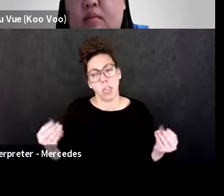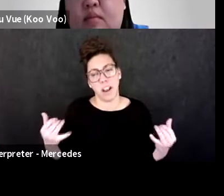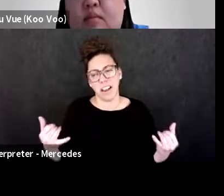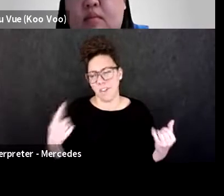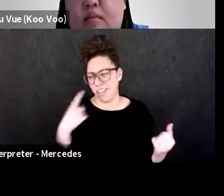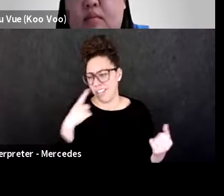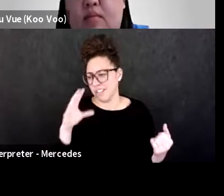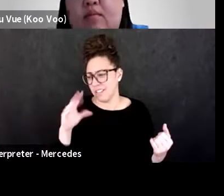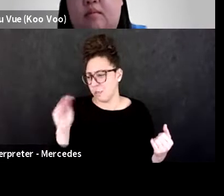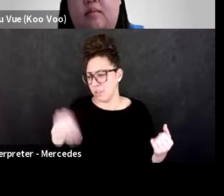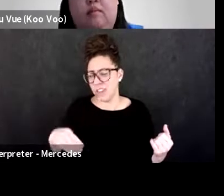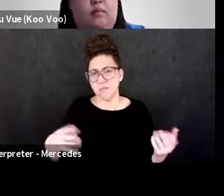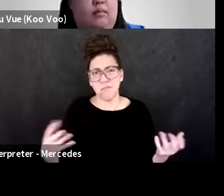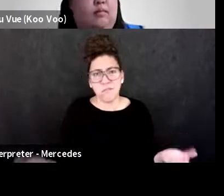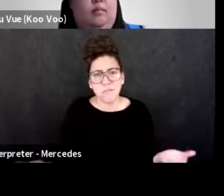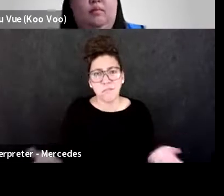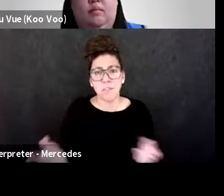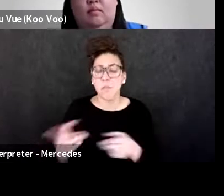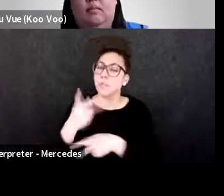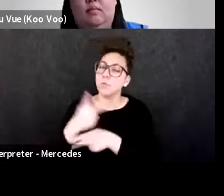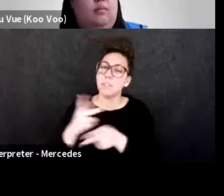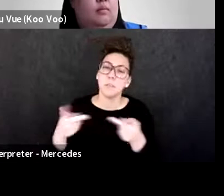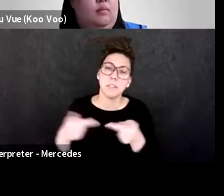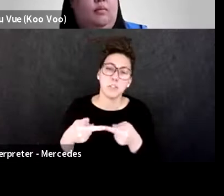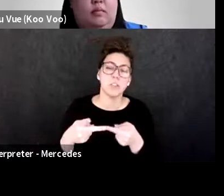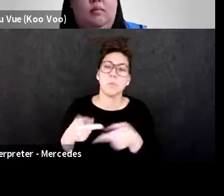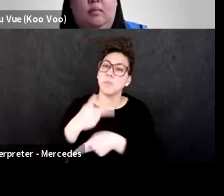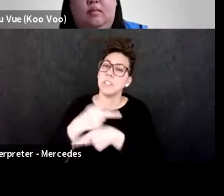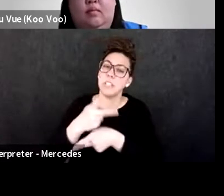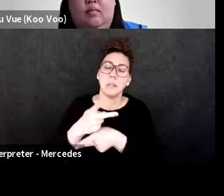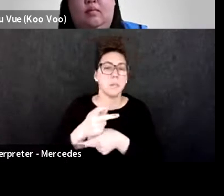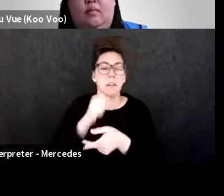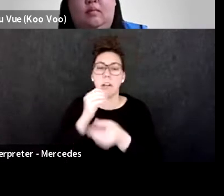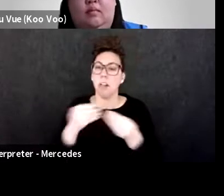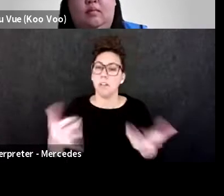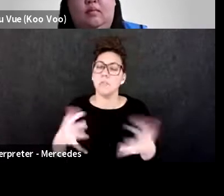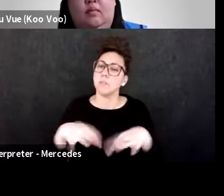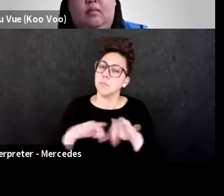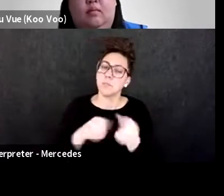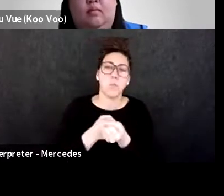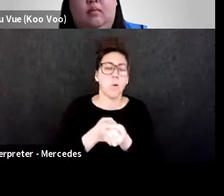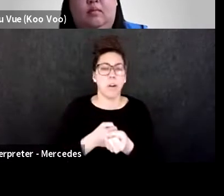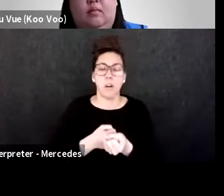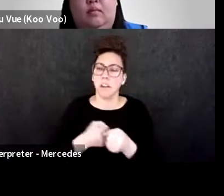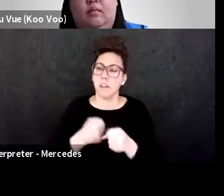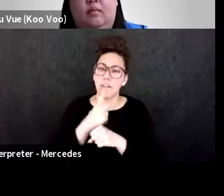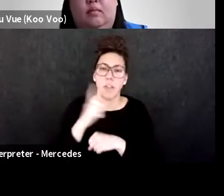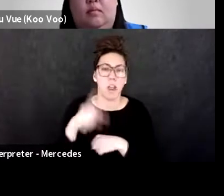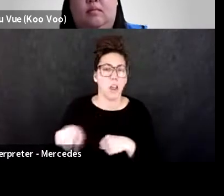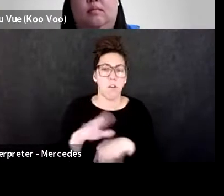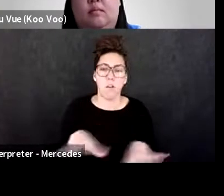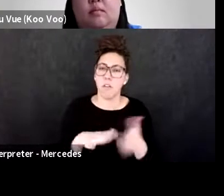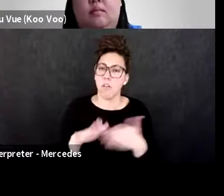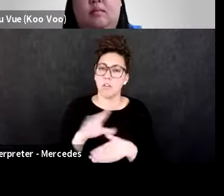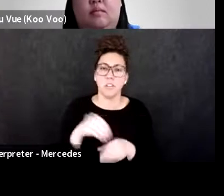believe, 50%. So keeping the positions that are intact is important to lobby for those things as well around the college and especially within